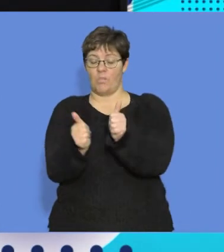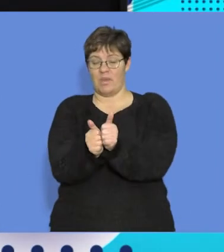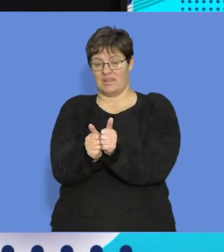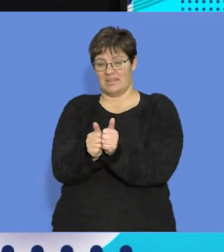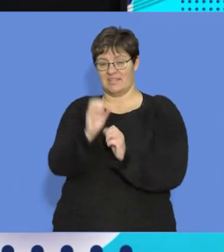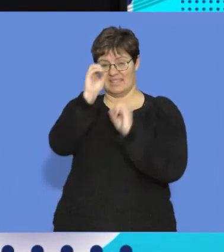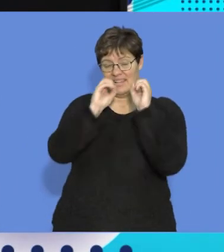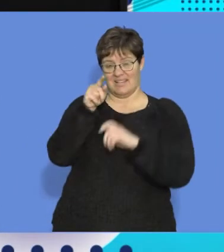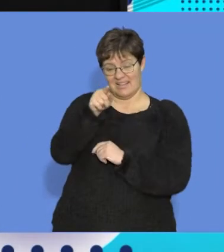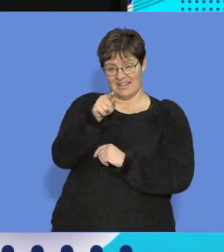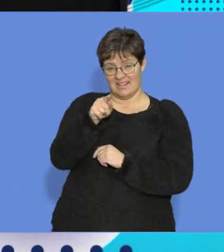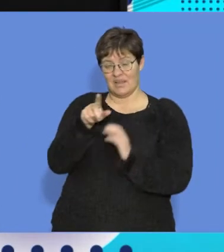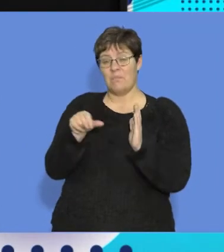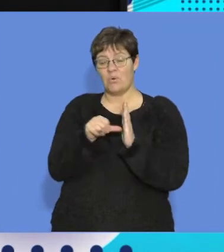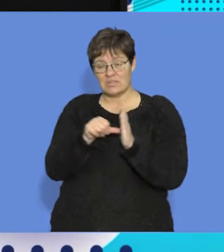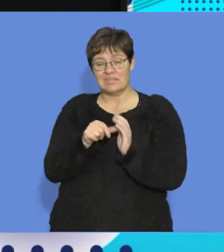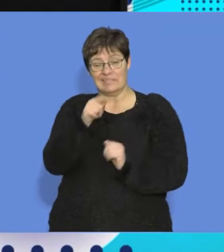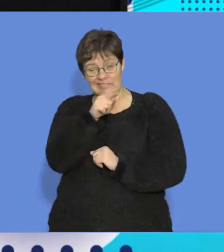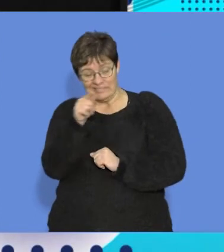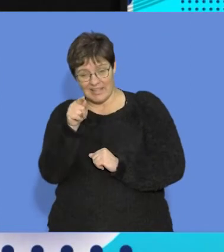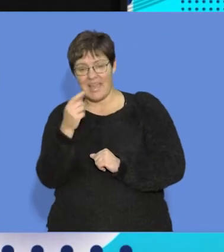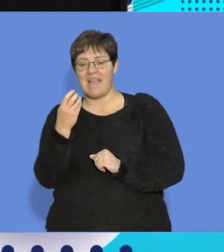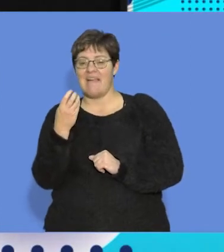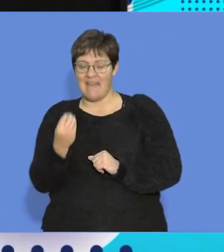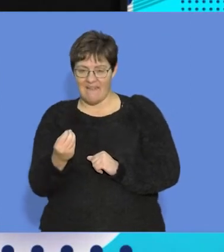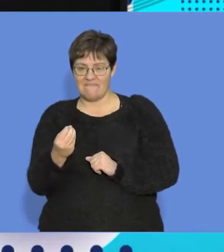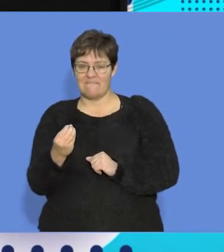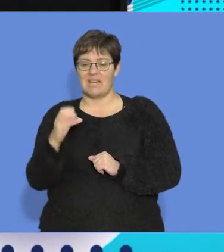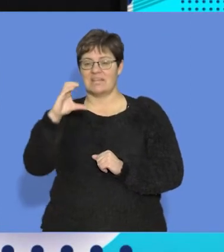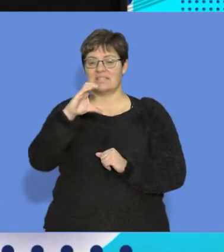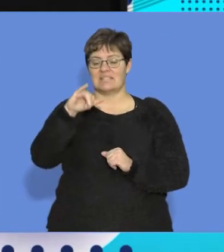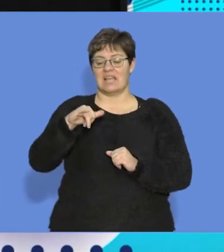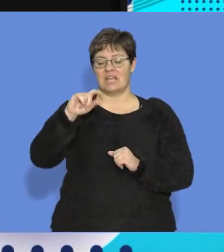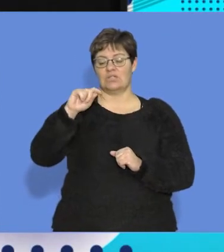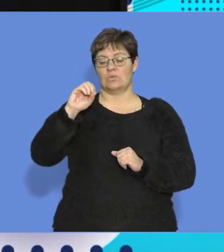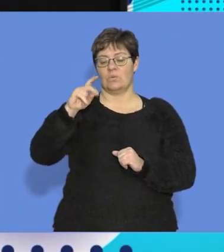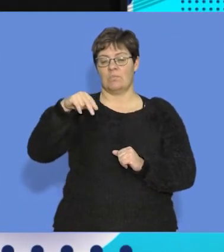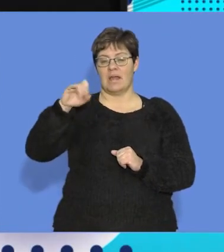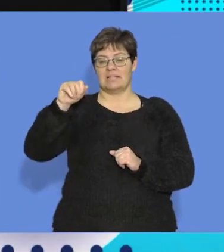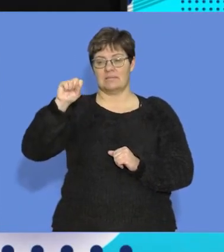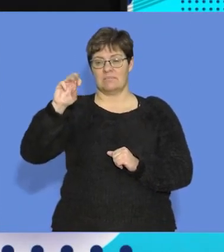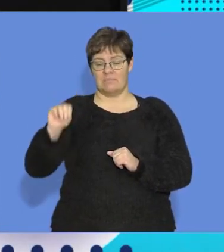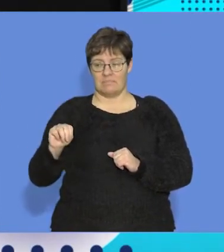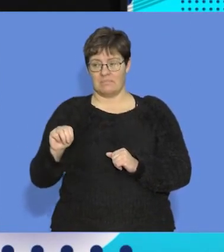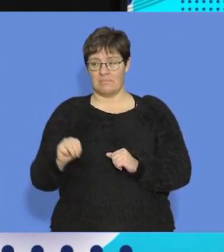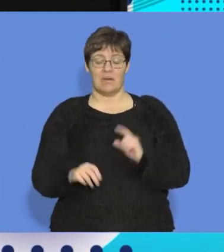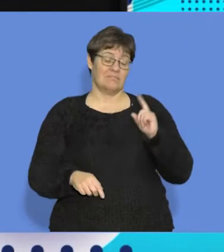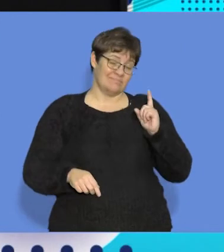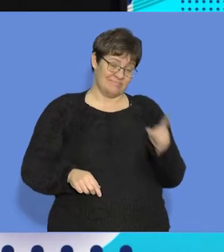cell, and the key is they do have cytoplasm. Whereas